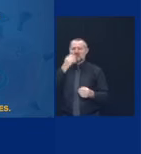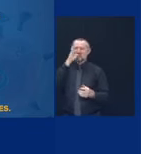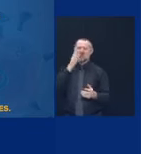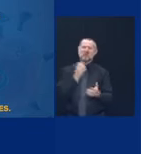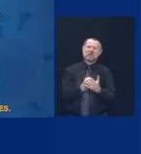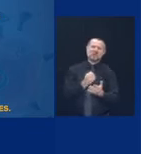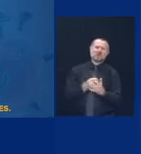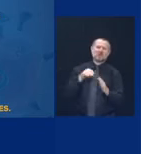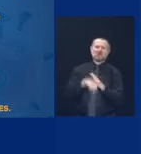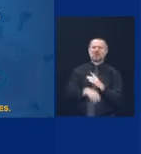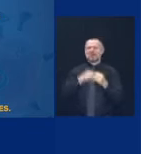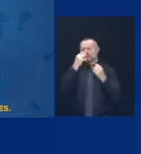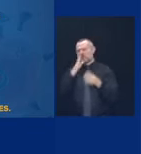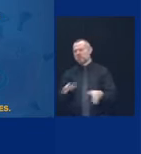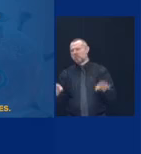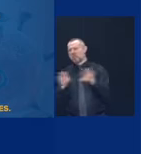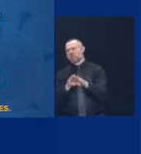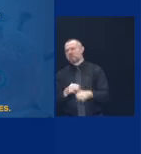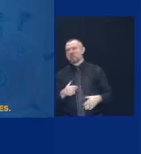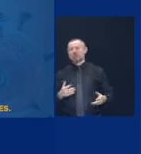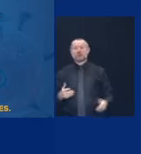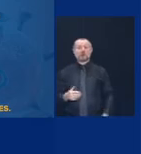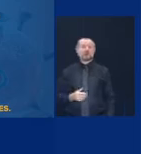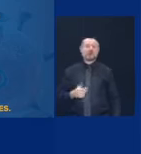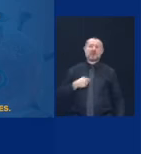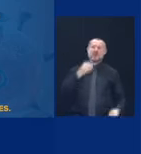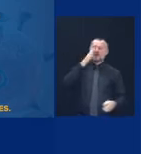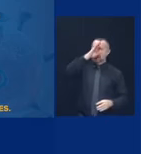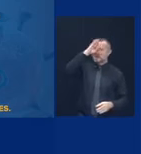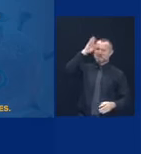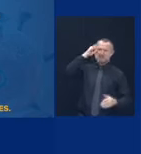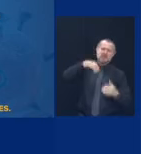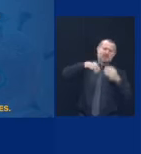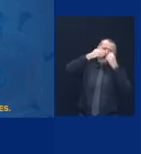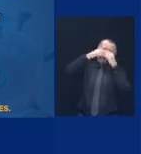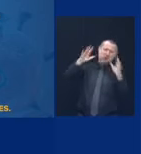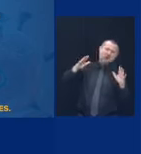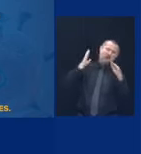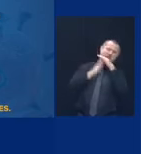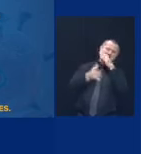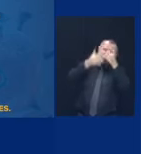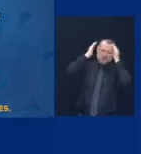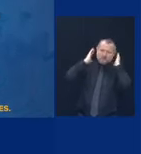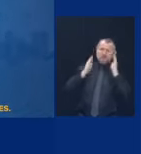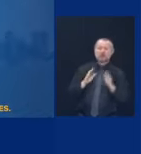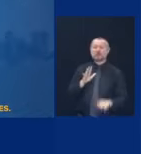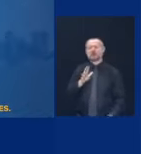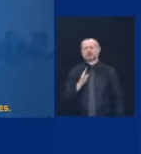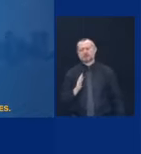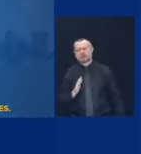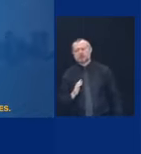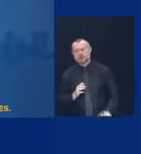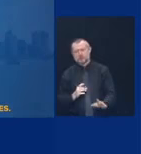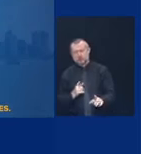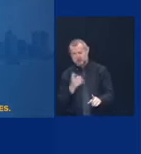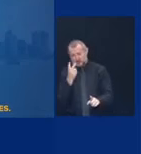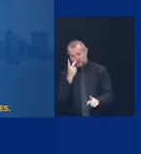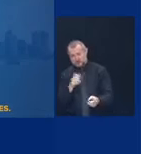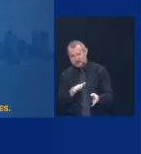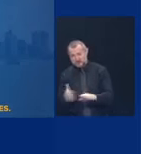close everything. I don't care about the hospitals. People will die. And that's a